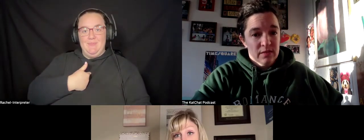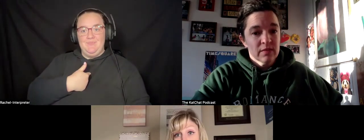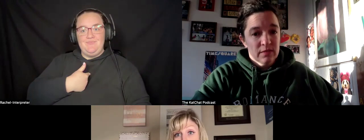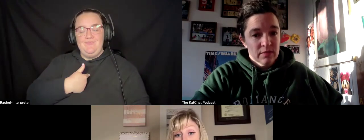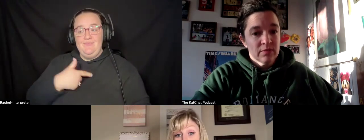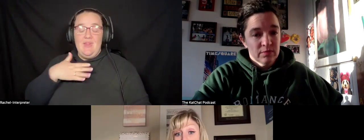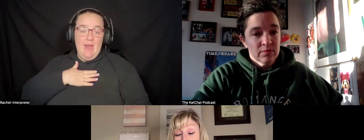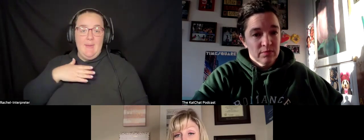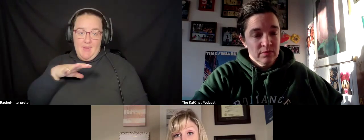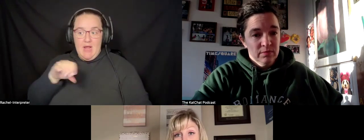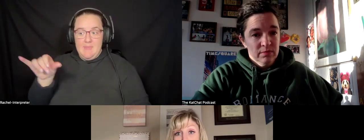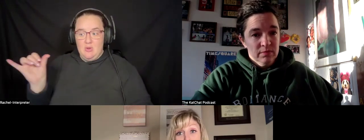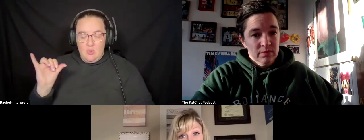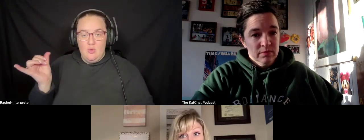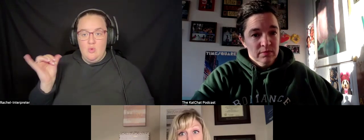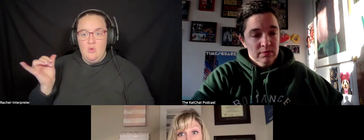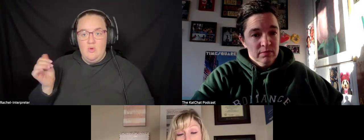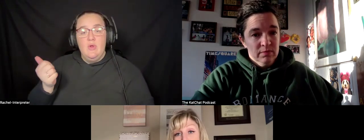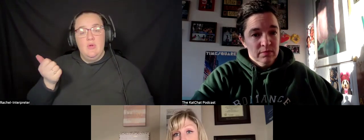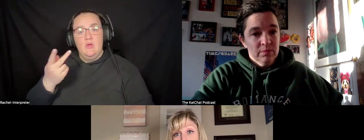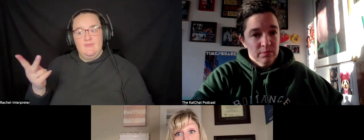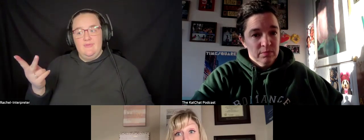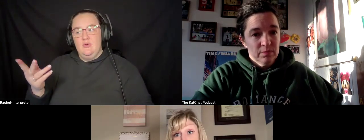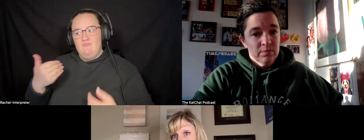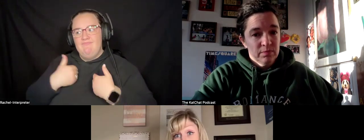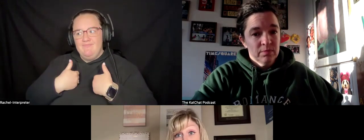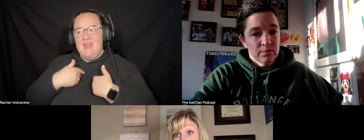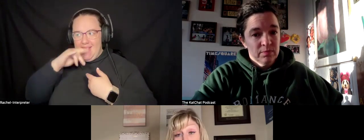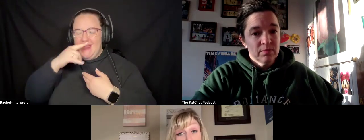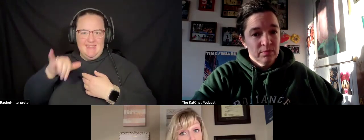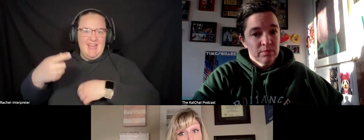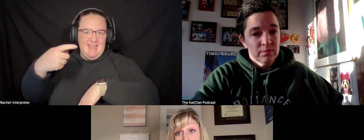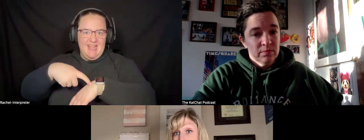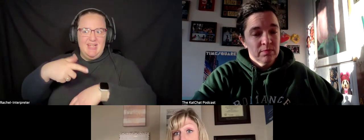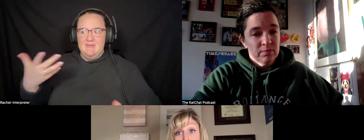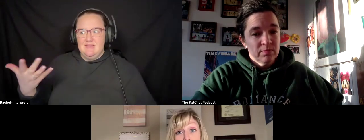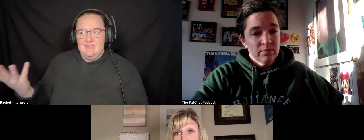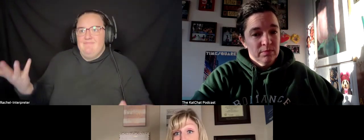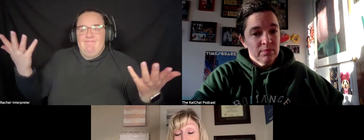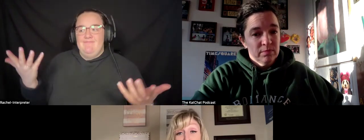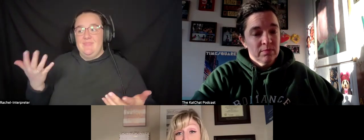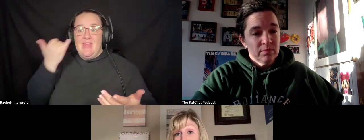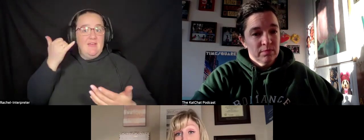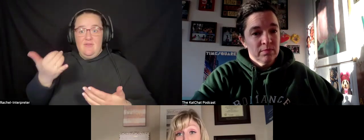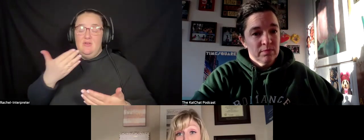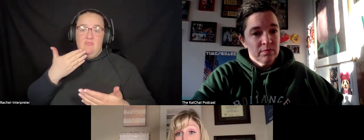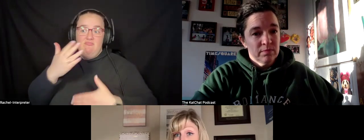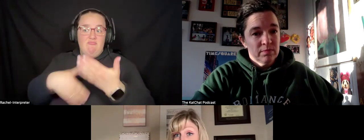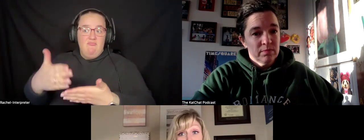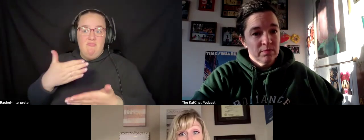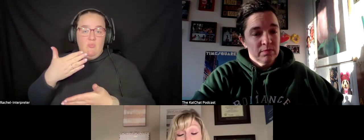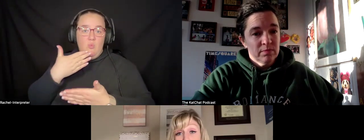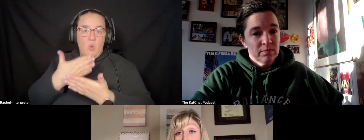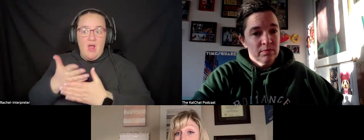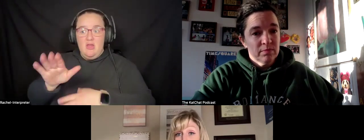actually my company also, because there were a few of us that all had kids in that time that kind of said, like, as long as you're performing, then you